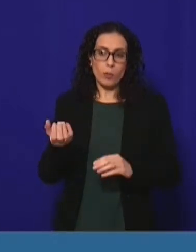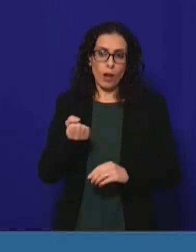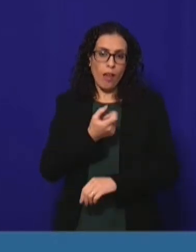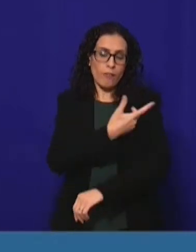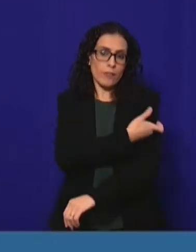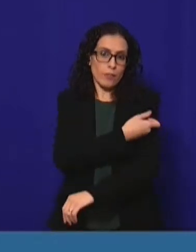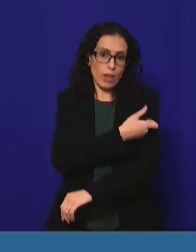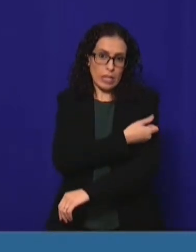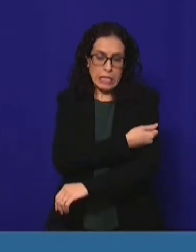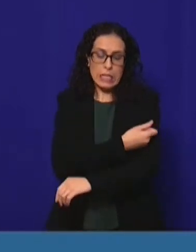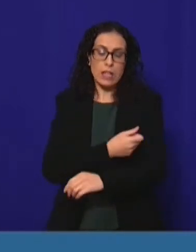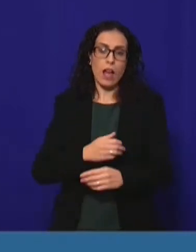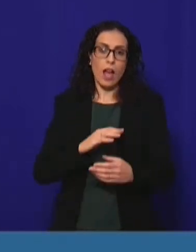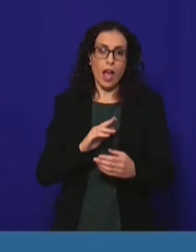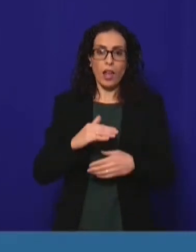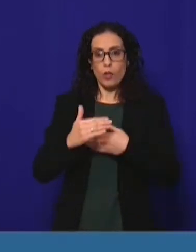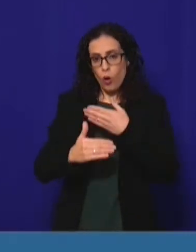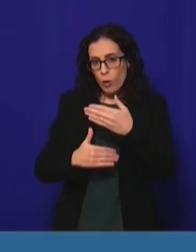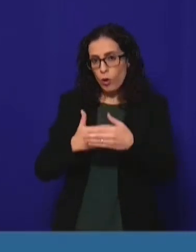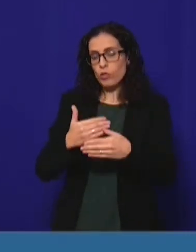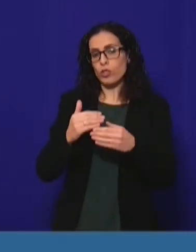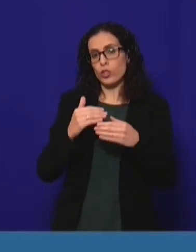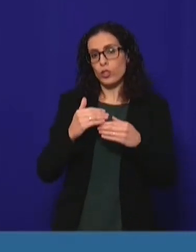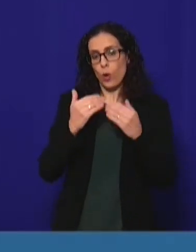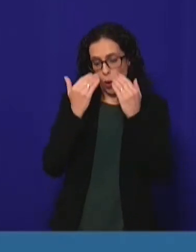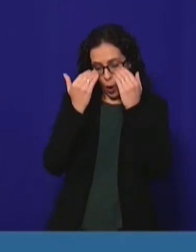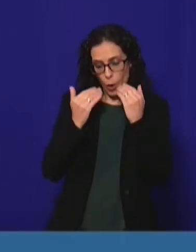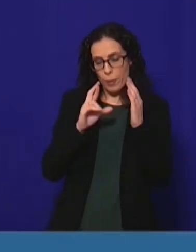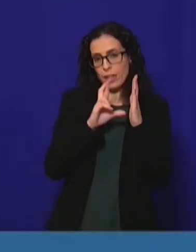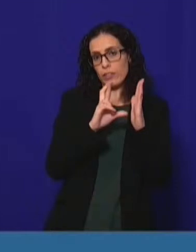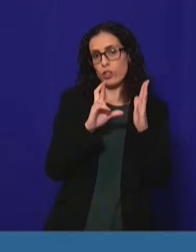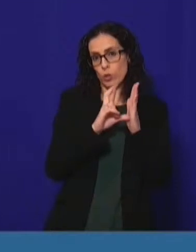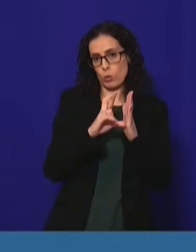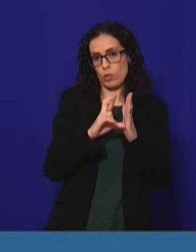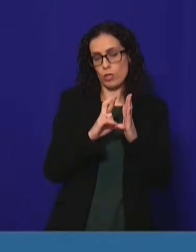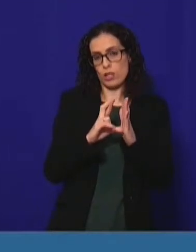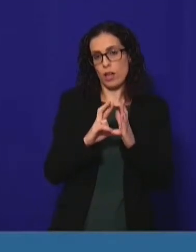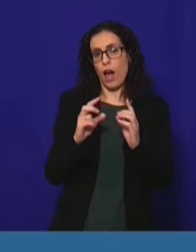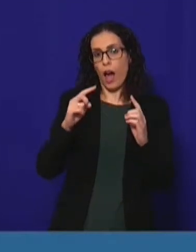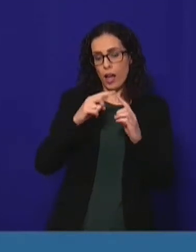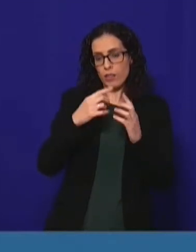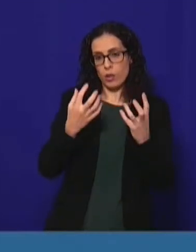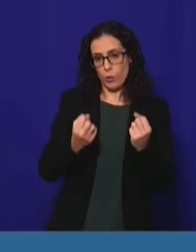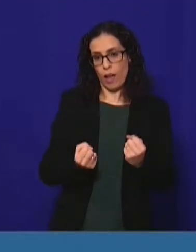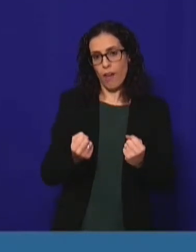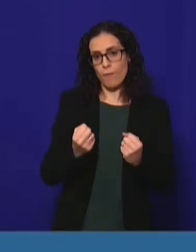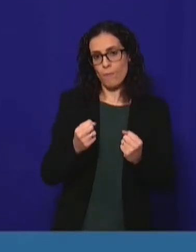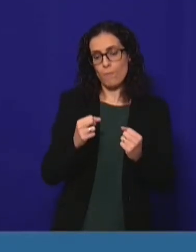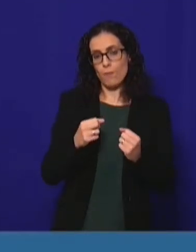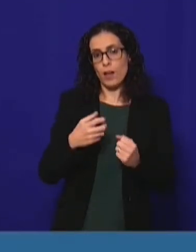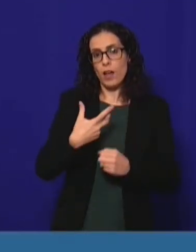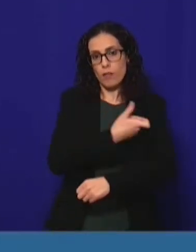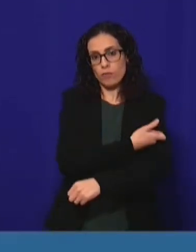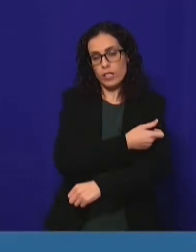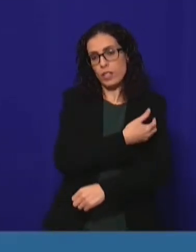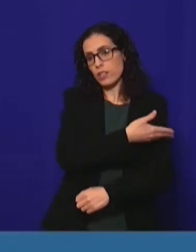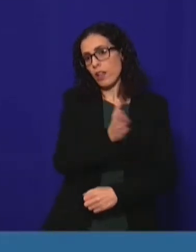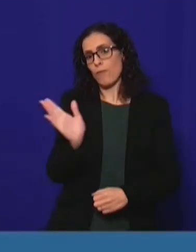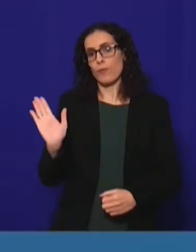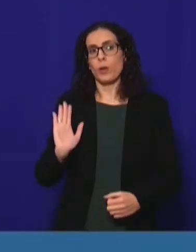need to continue adhering to the measures until we have vaccinated the general population. Thank you.